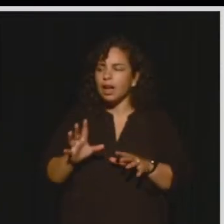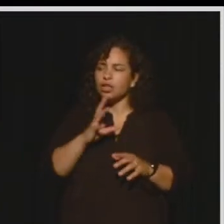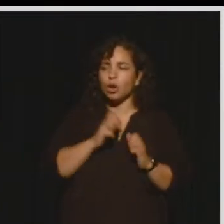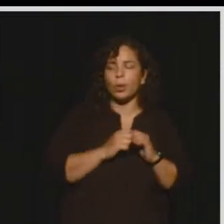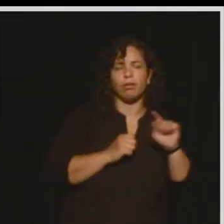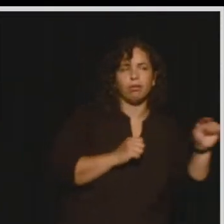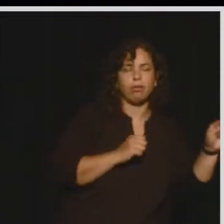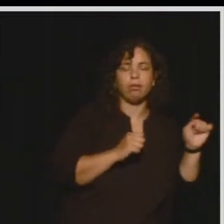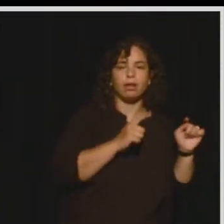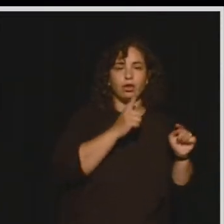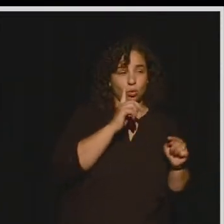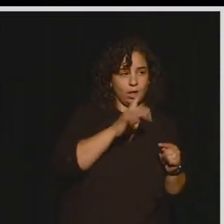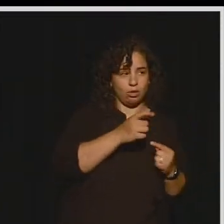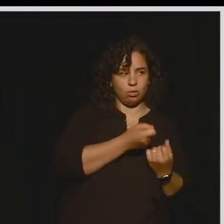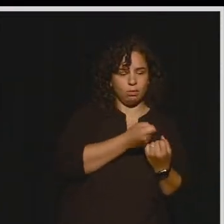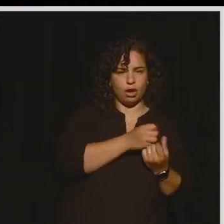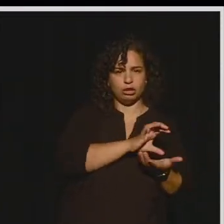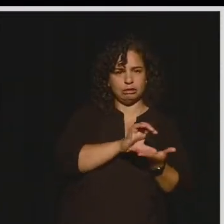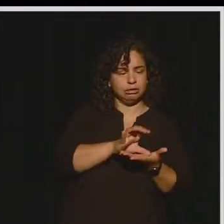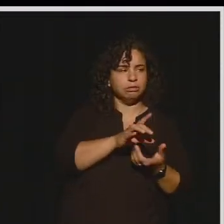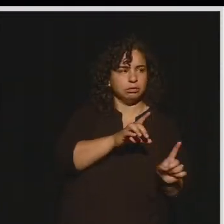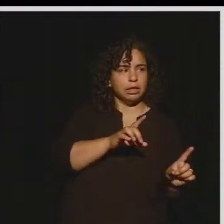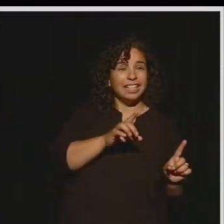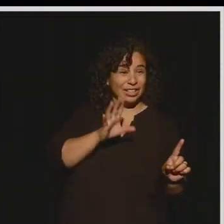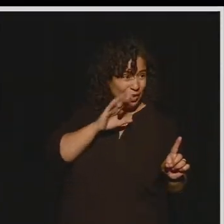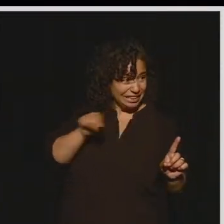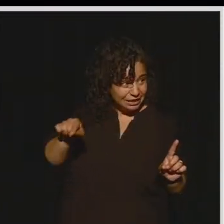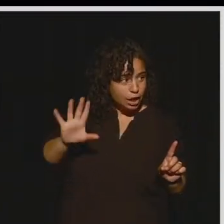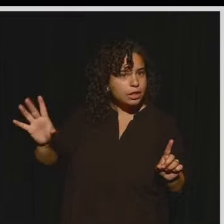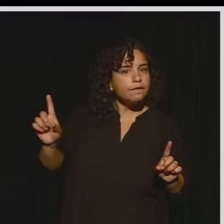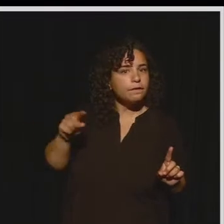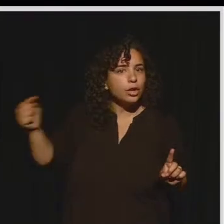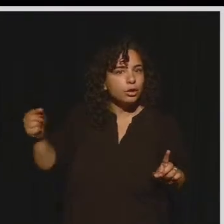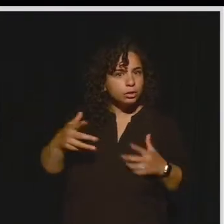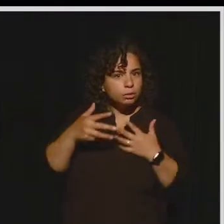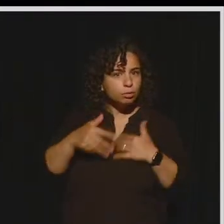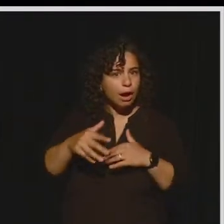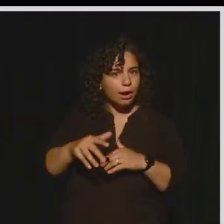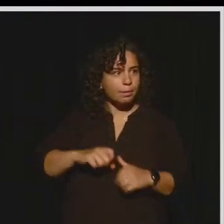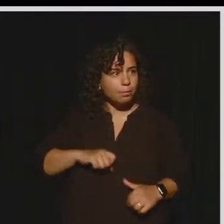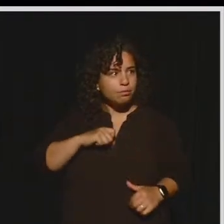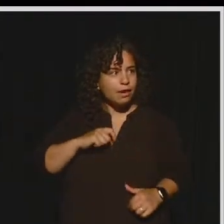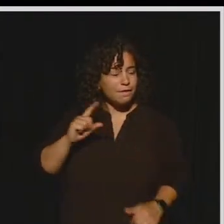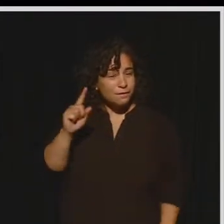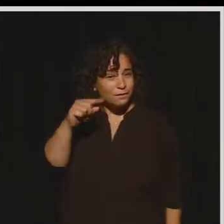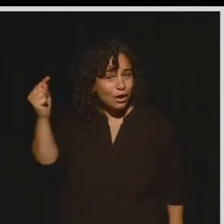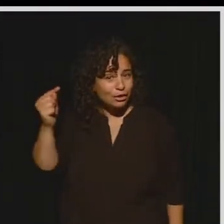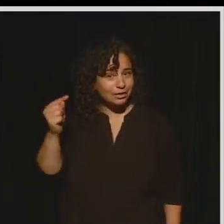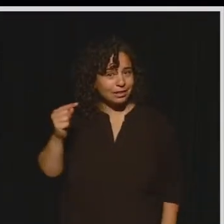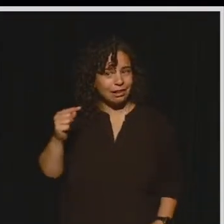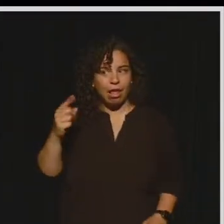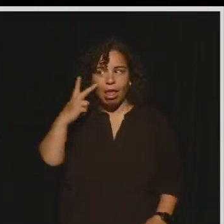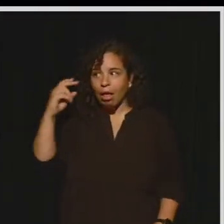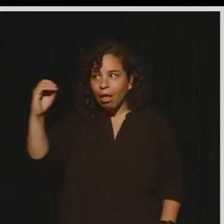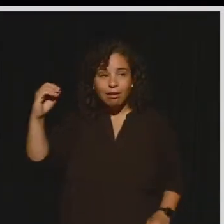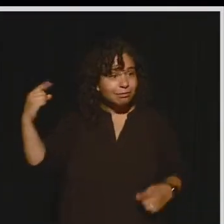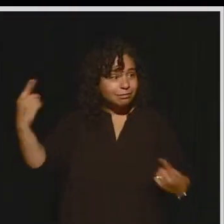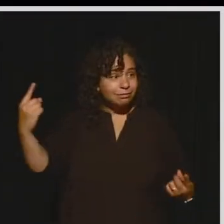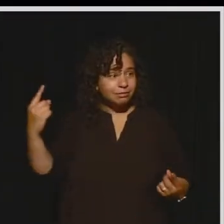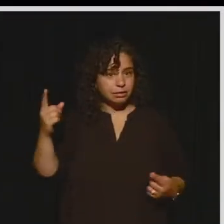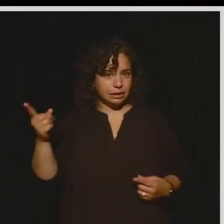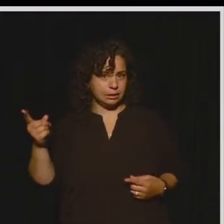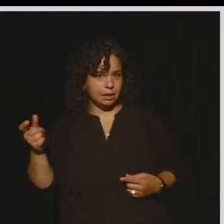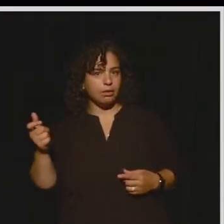and they said, they were talking about, this is going to be his first Pride parade he's ever seen, because he's still